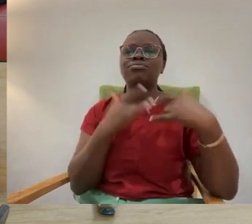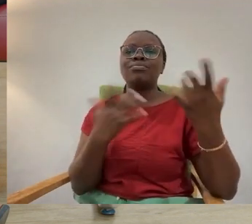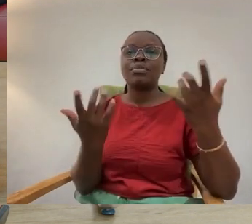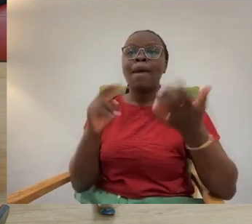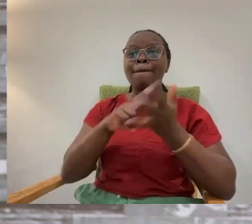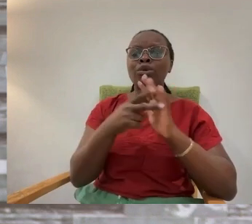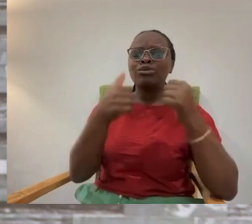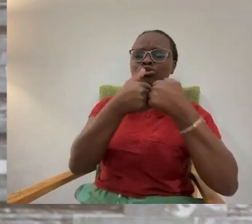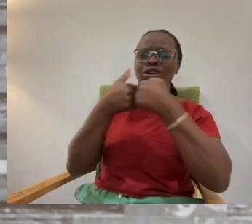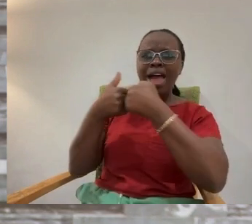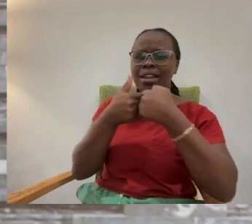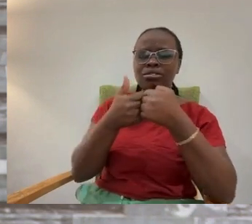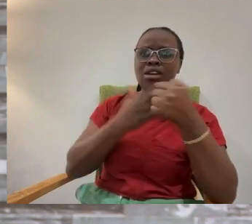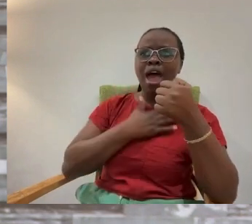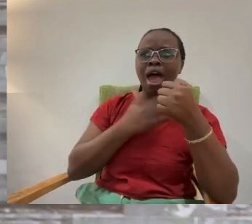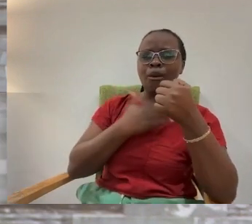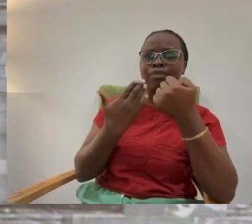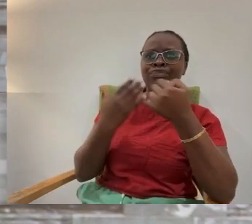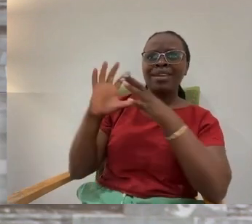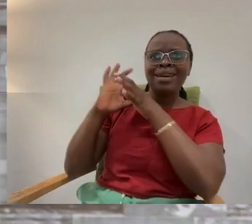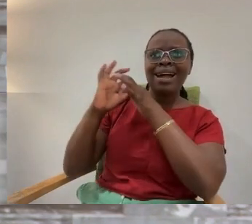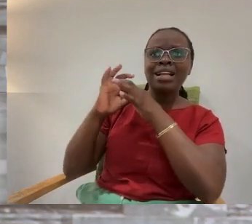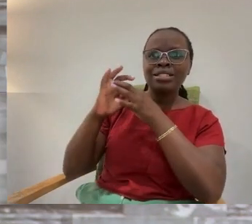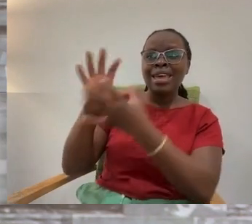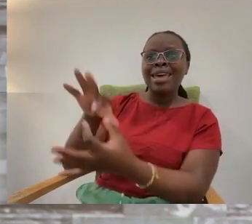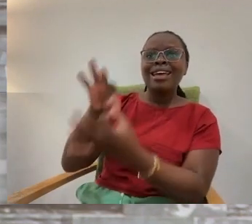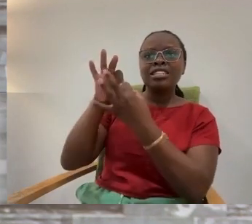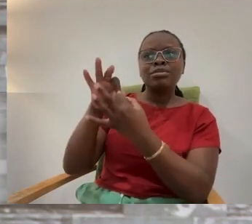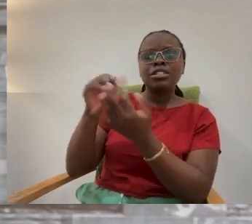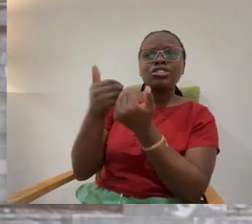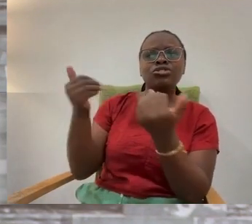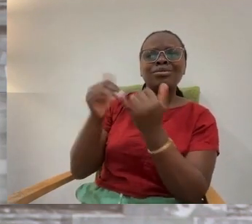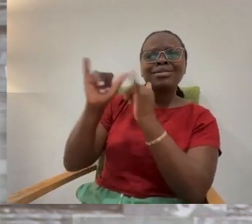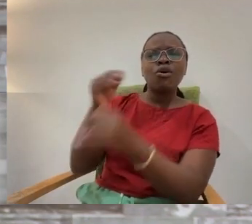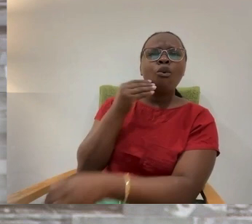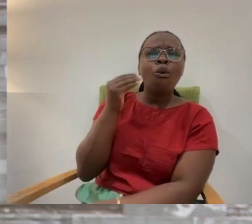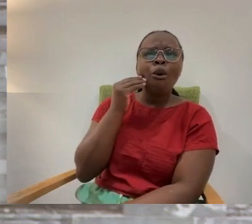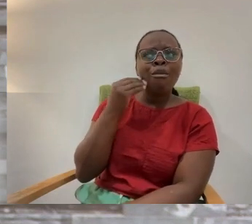the norms, where oftentimes, especially when children are at home, the girl happen to be the